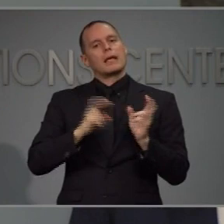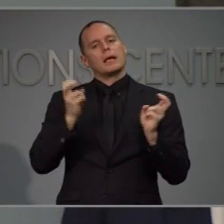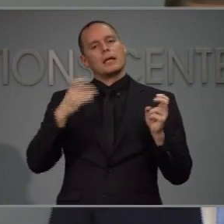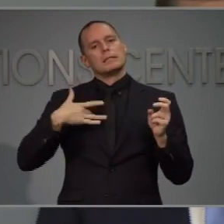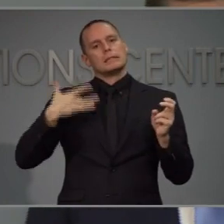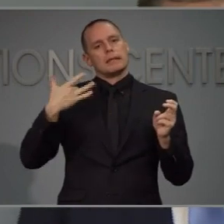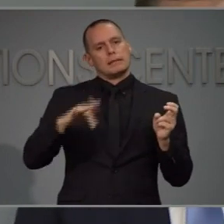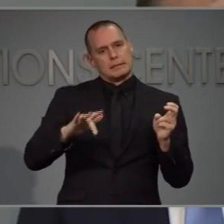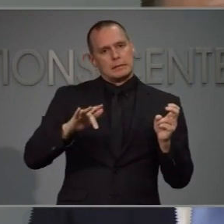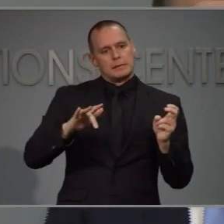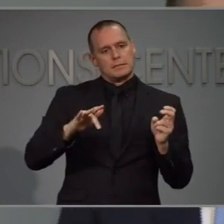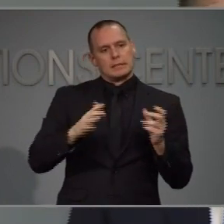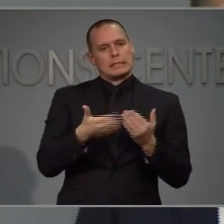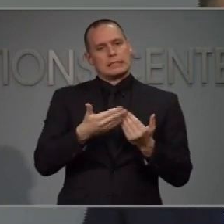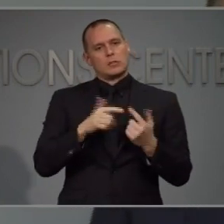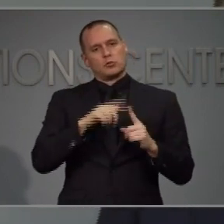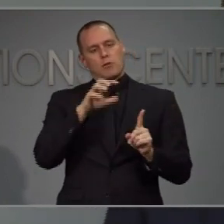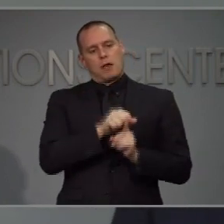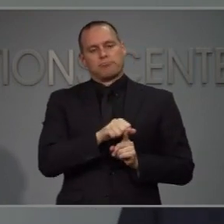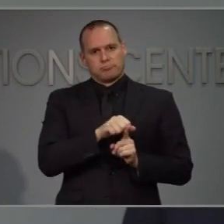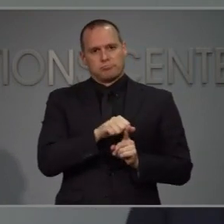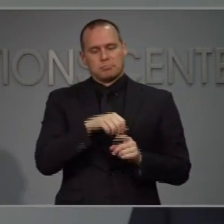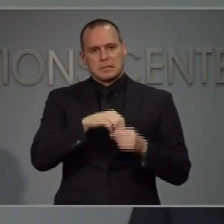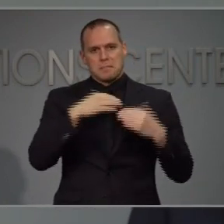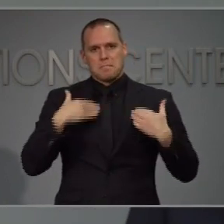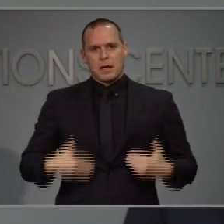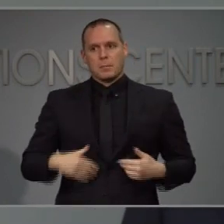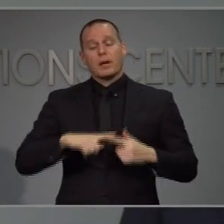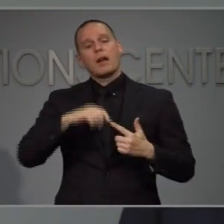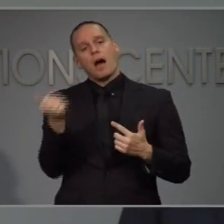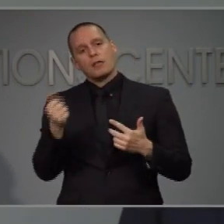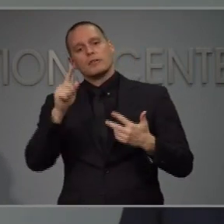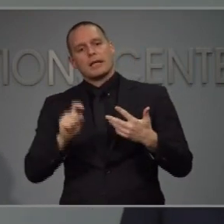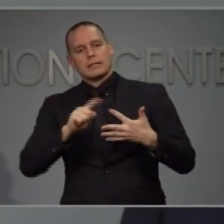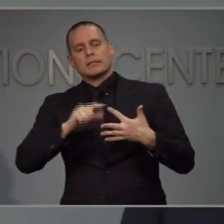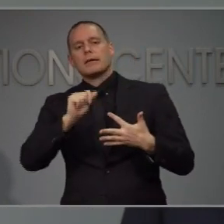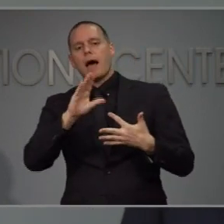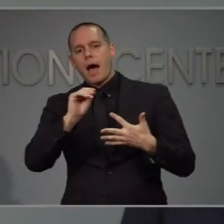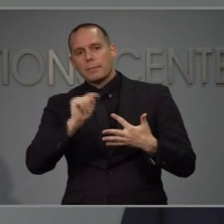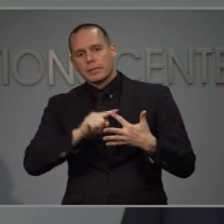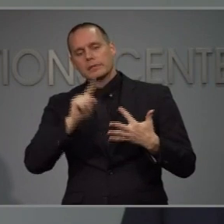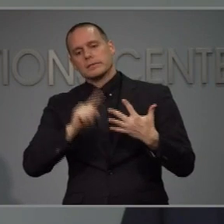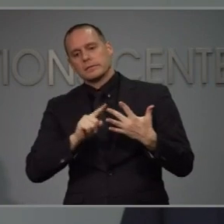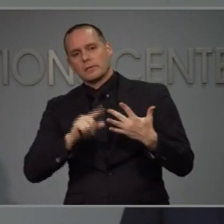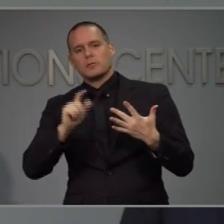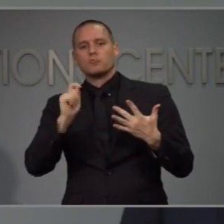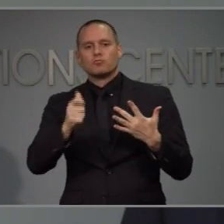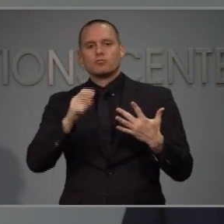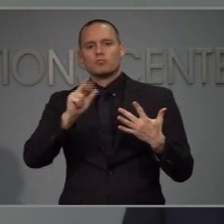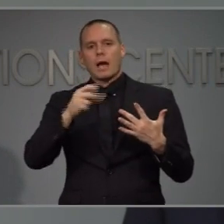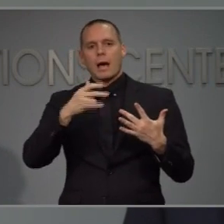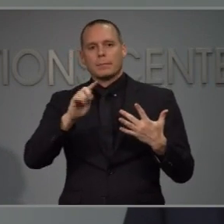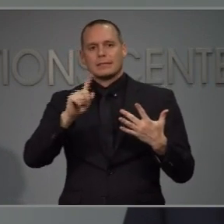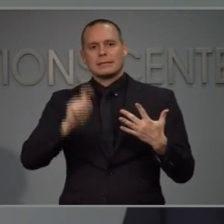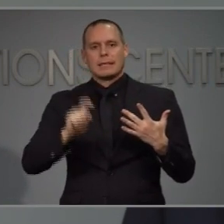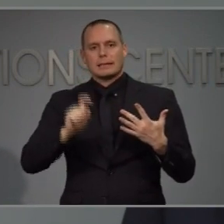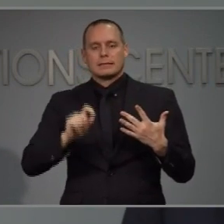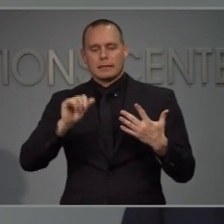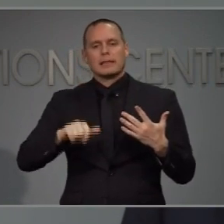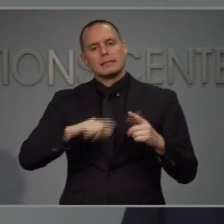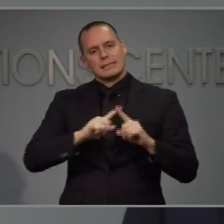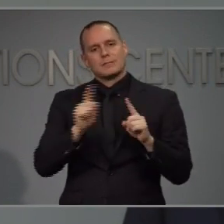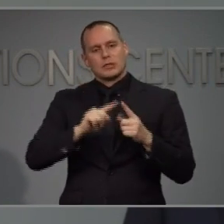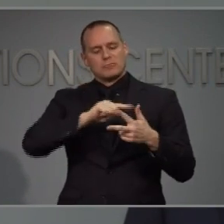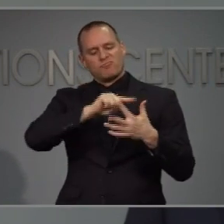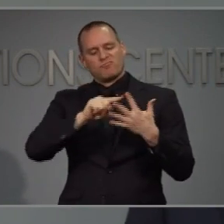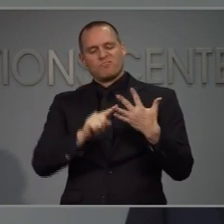But there are other newer tests, as the governor mentioned, the Abbott test, the rapid test, that have different kinds of sensitivities. We just need to know that going